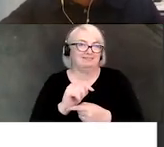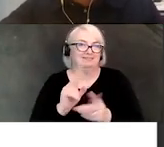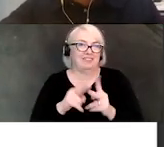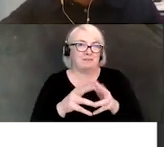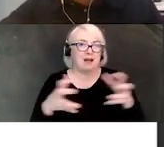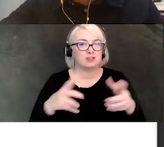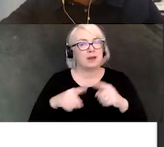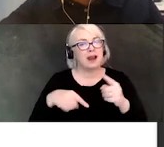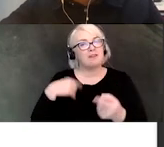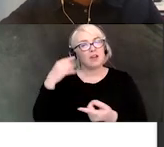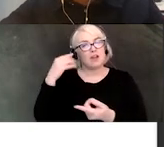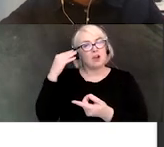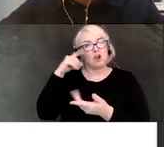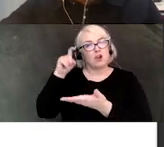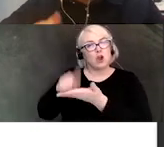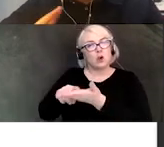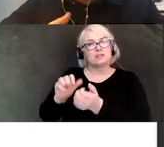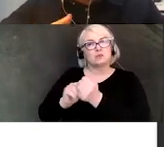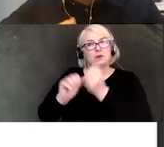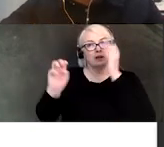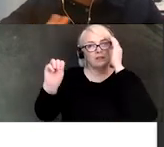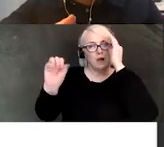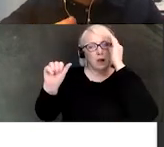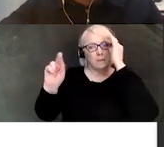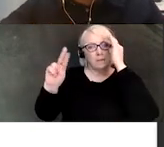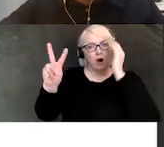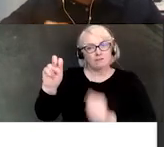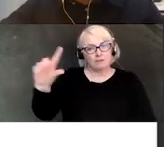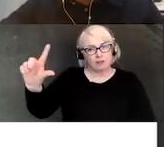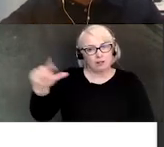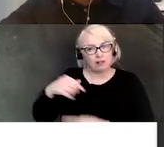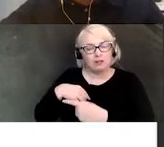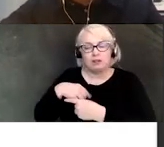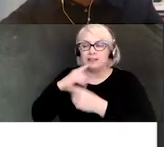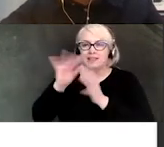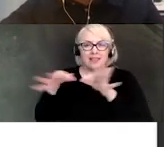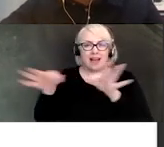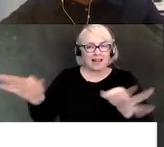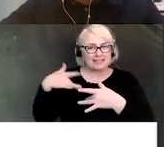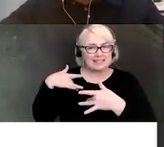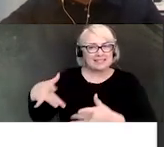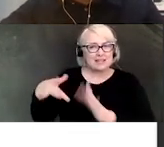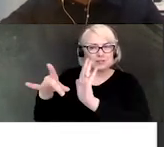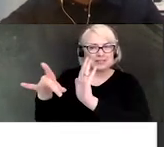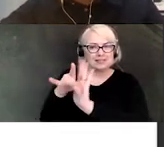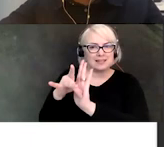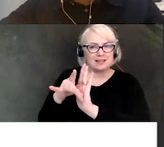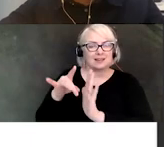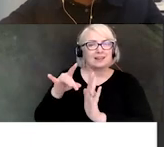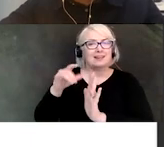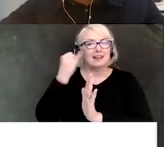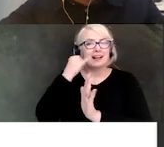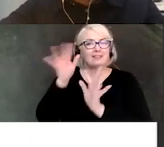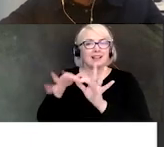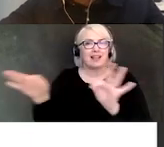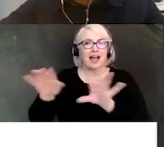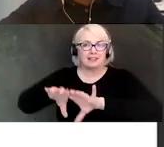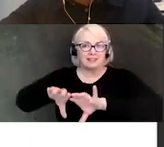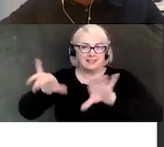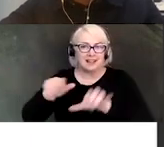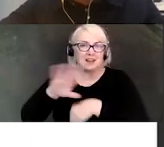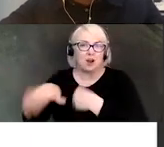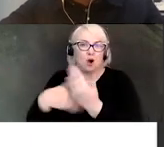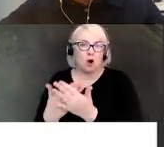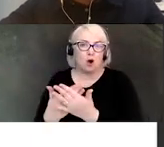what I've noticed. Like, I love you 3000 is a, is a great line that relies on you having watched a gajillion